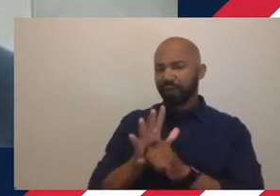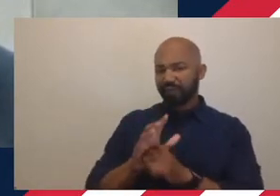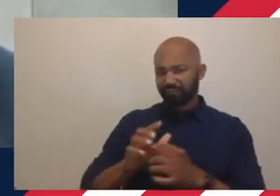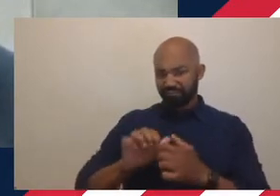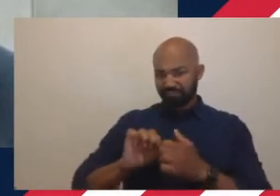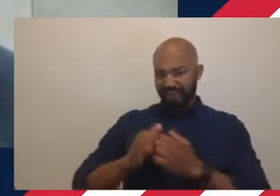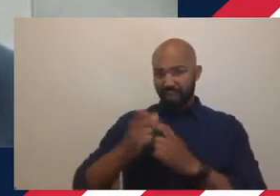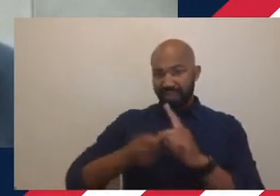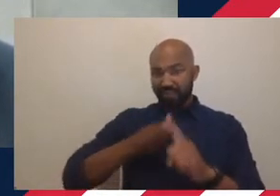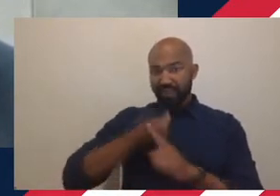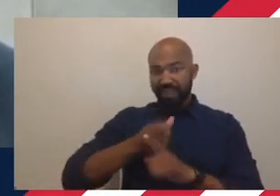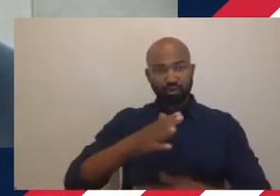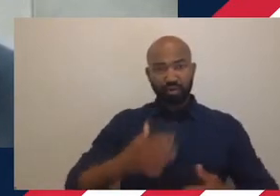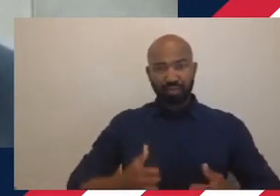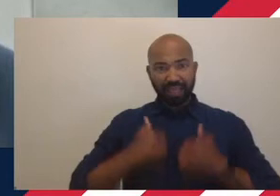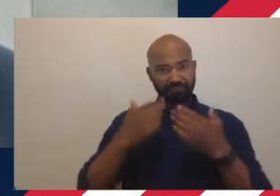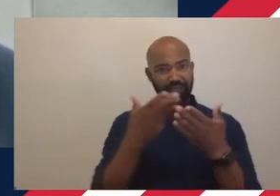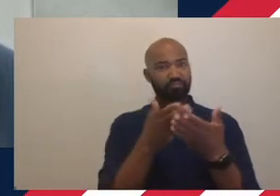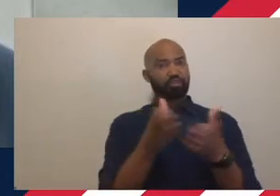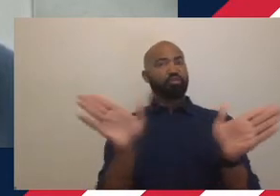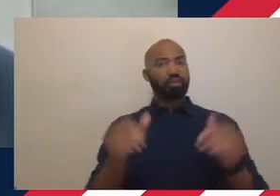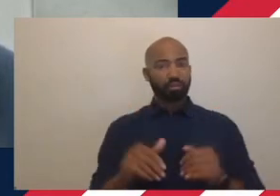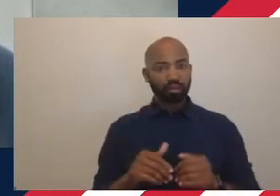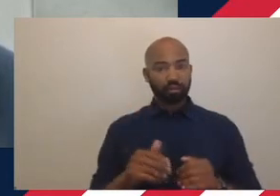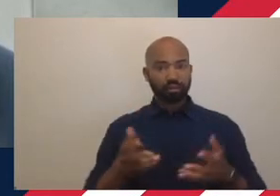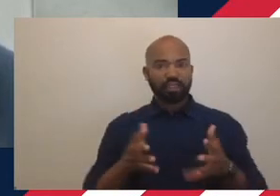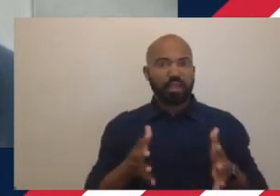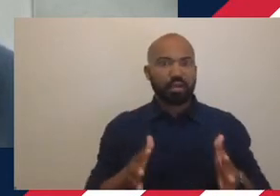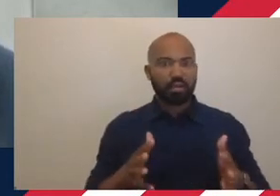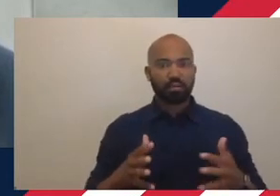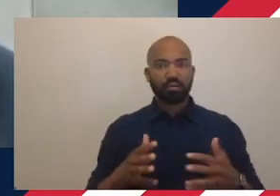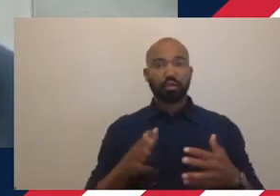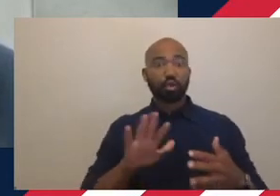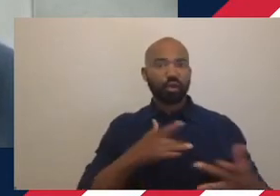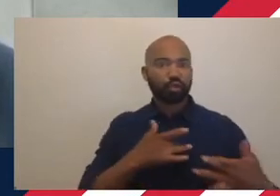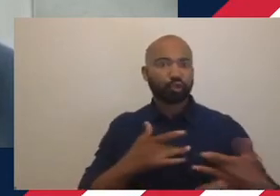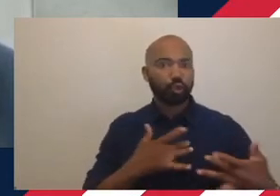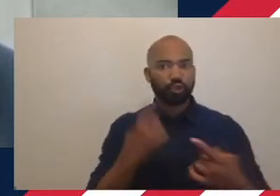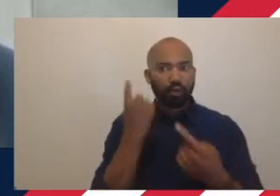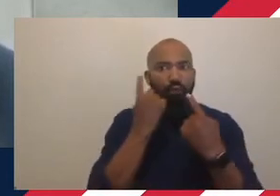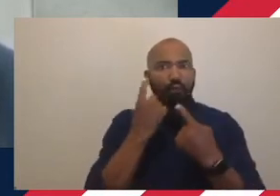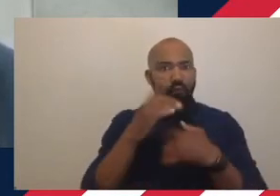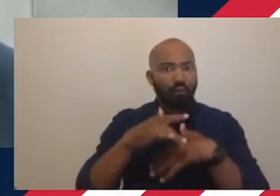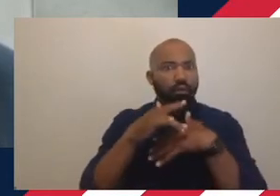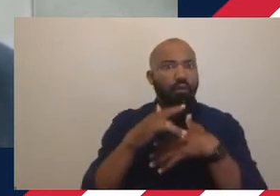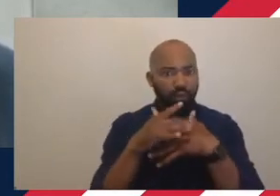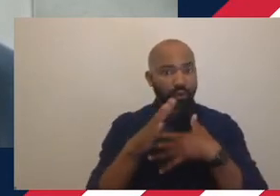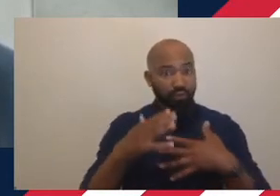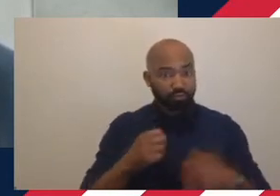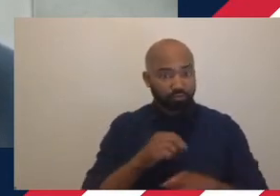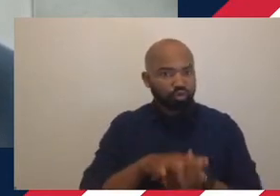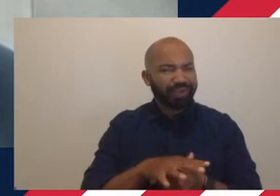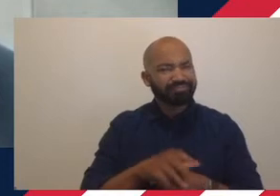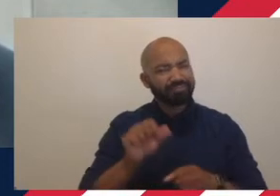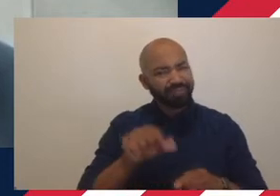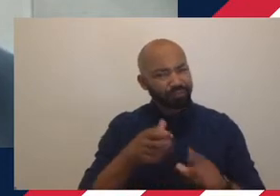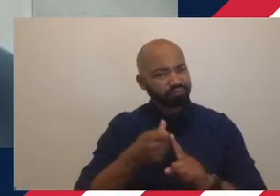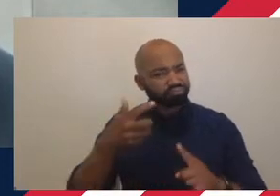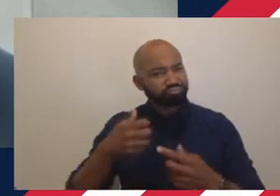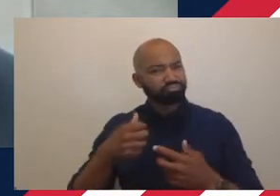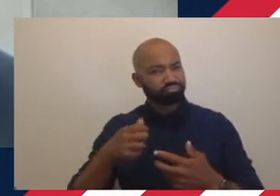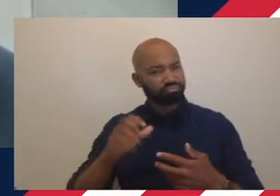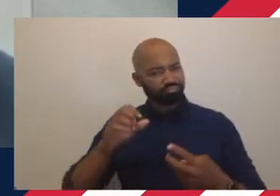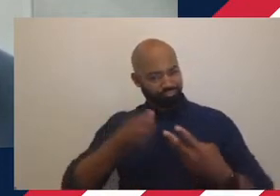your life overall, the anxiety you feel, the concern, the stress you're under. Just if you can talk a little bit about the human side